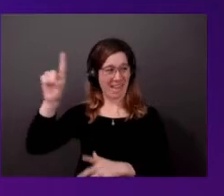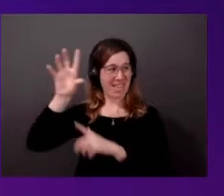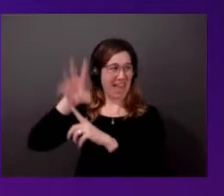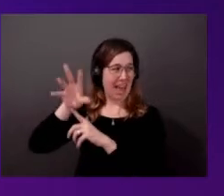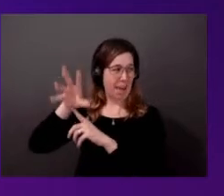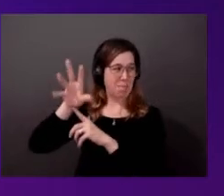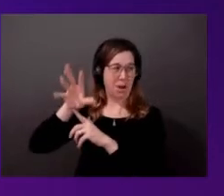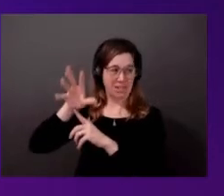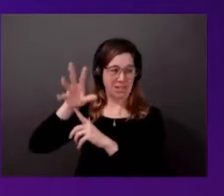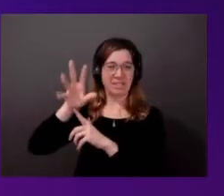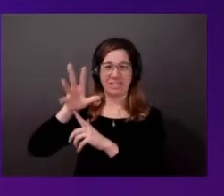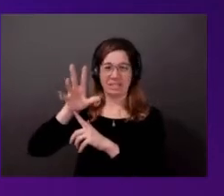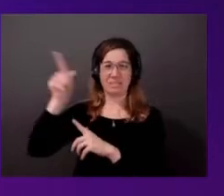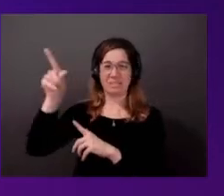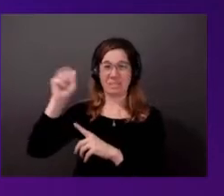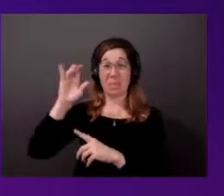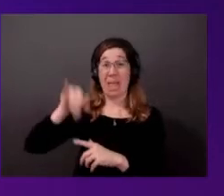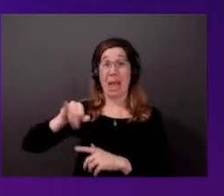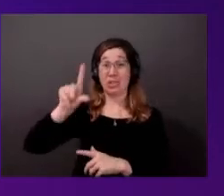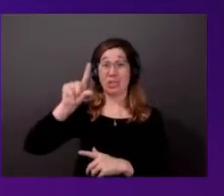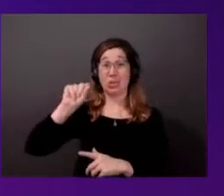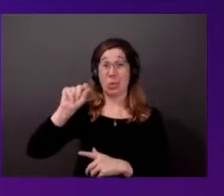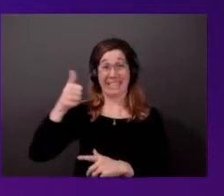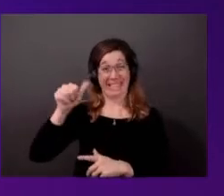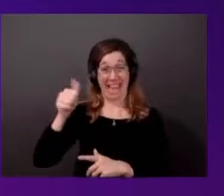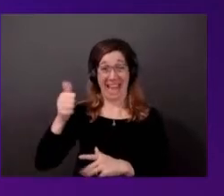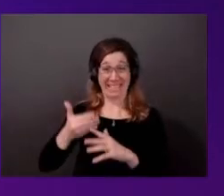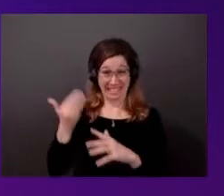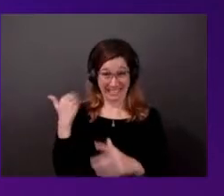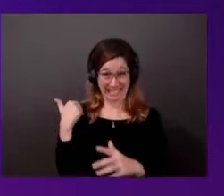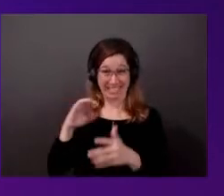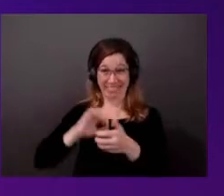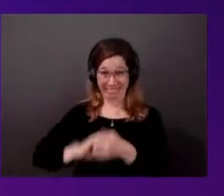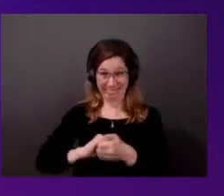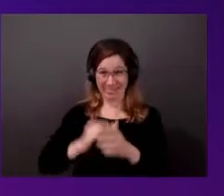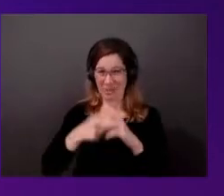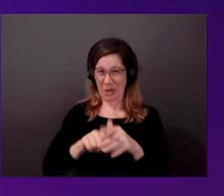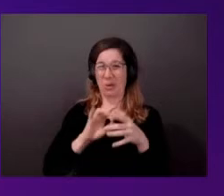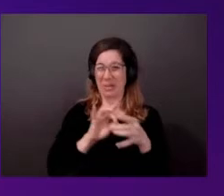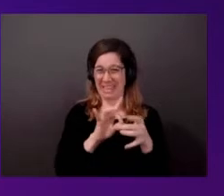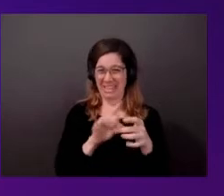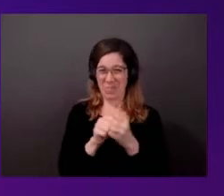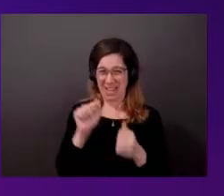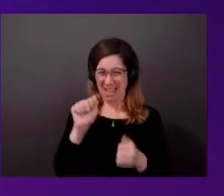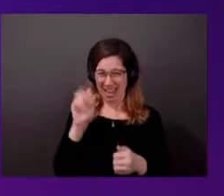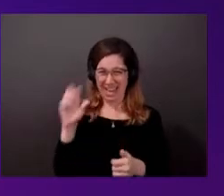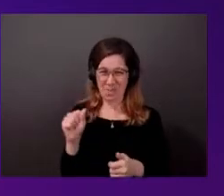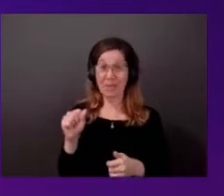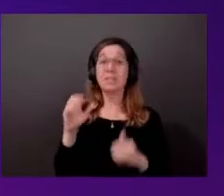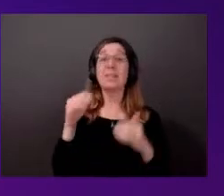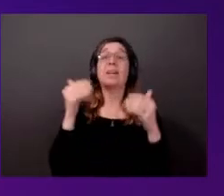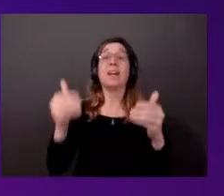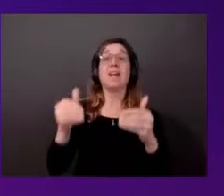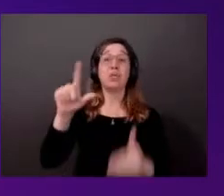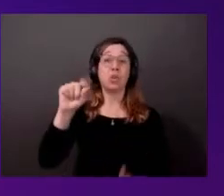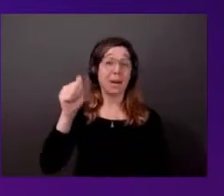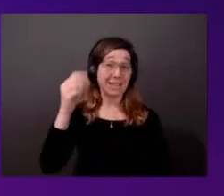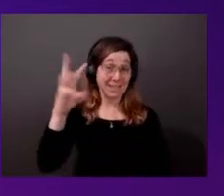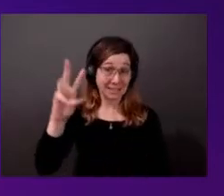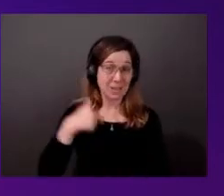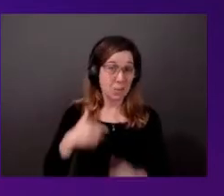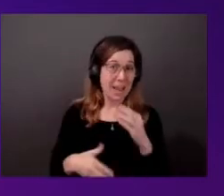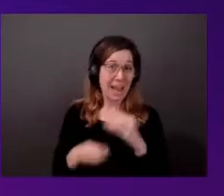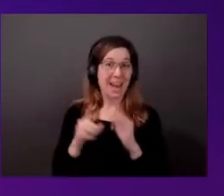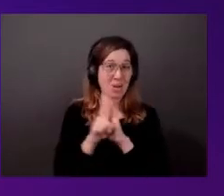up to 2010. And then 2016, we added alarm system to our portfolio, and we